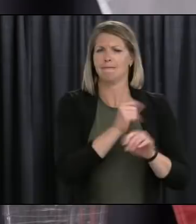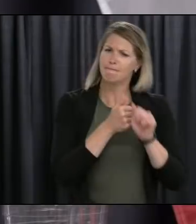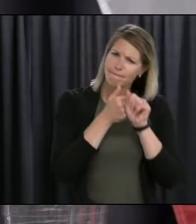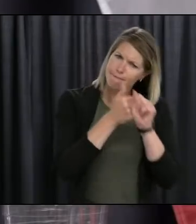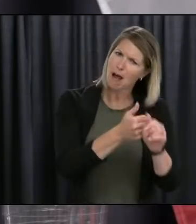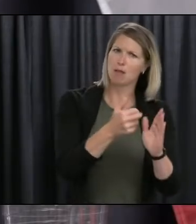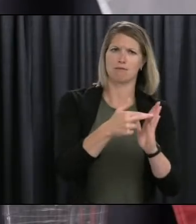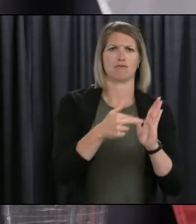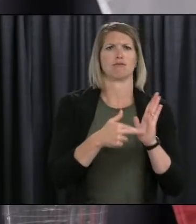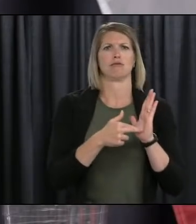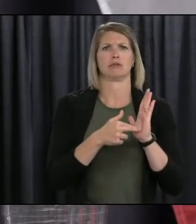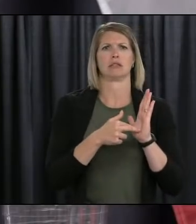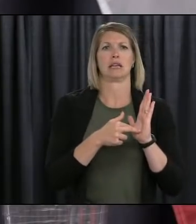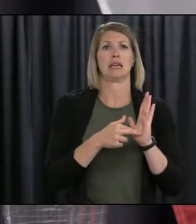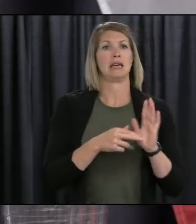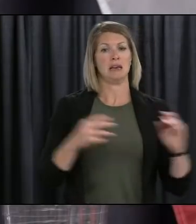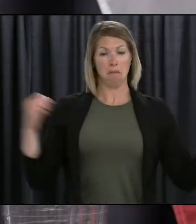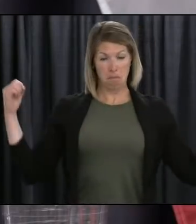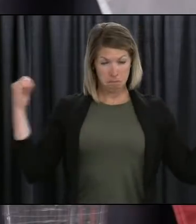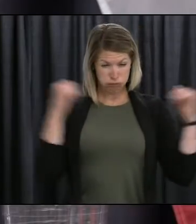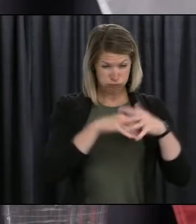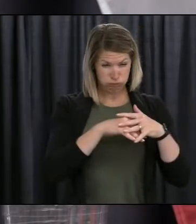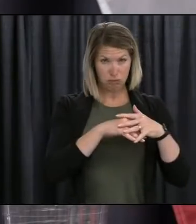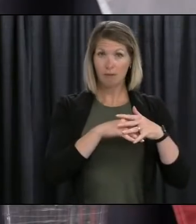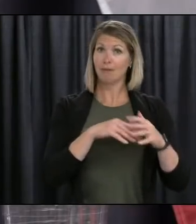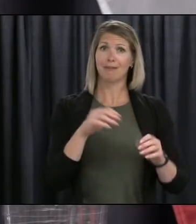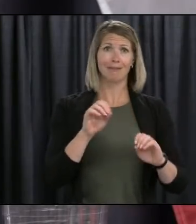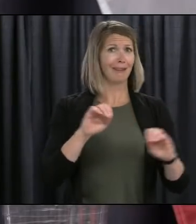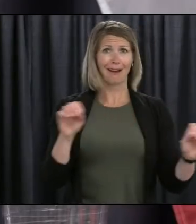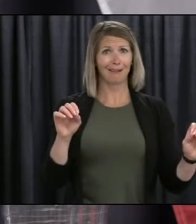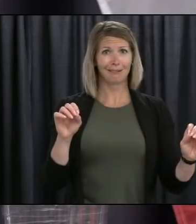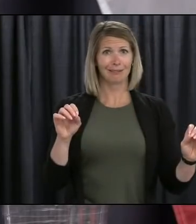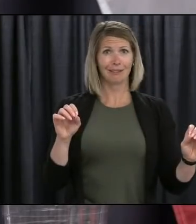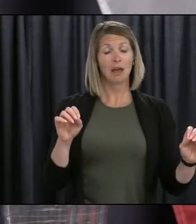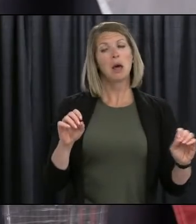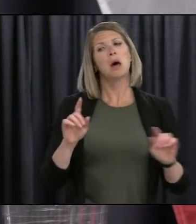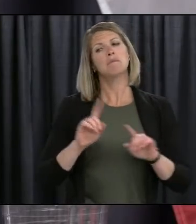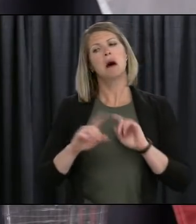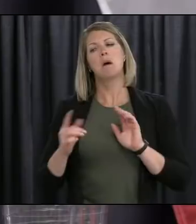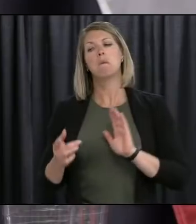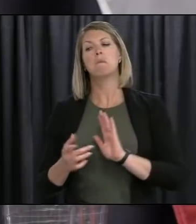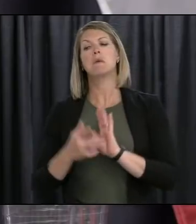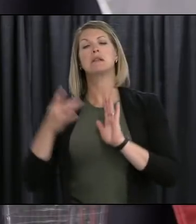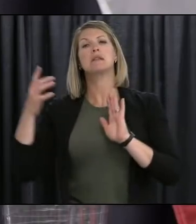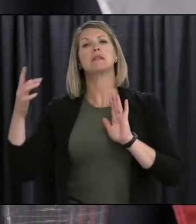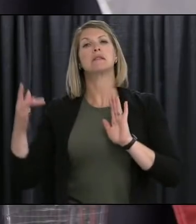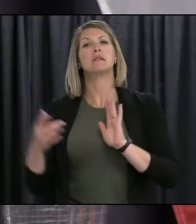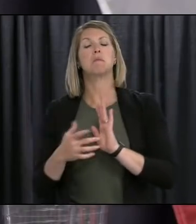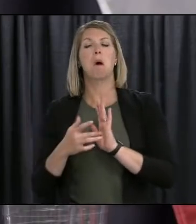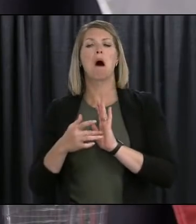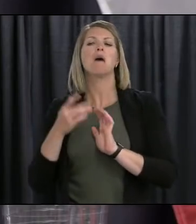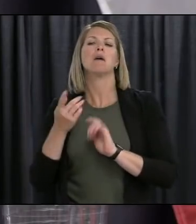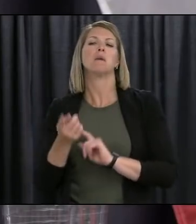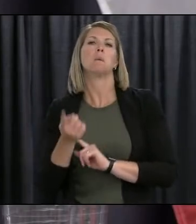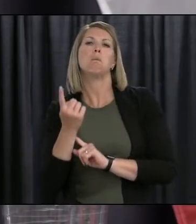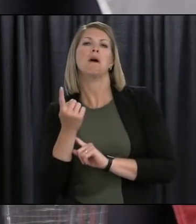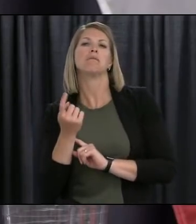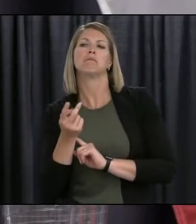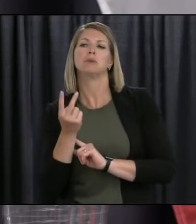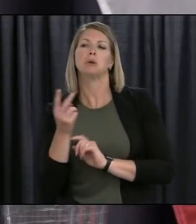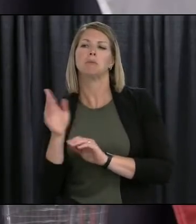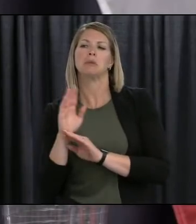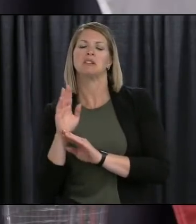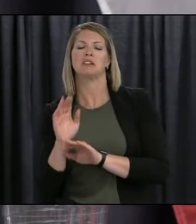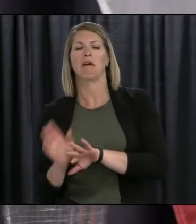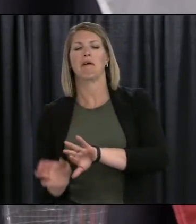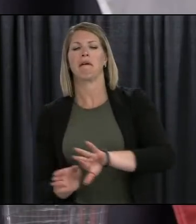no crowding, and it works. And every once in a while, you will end up with people who disregard that. And